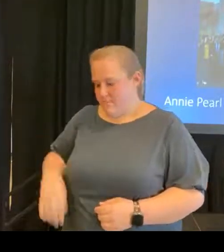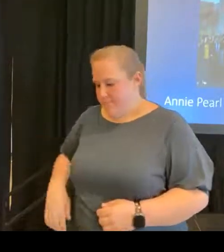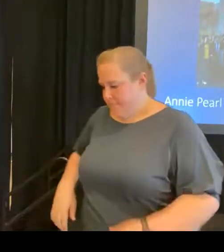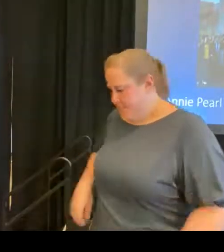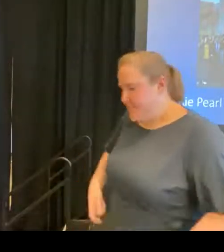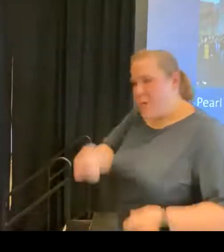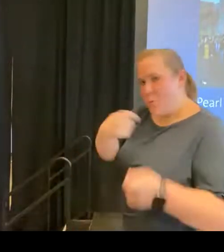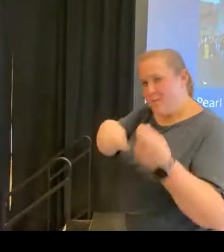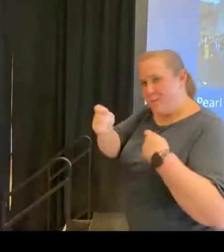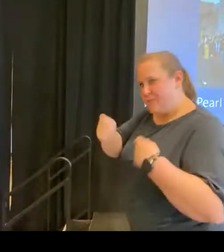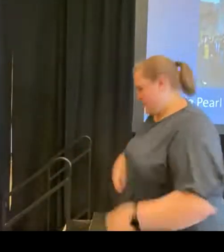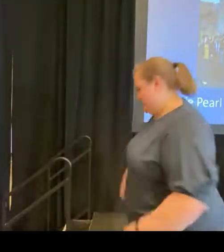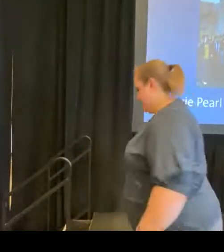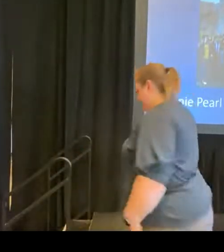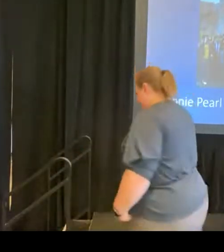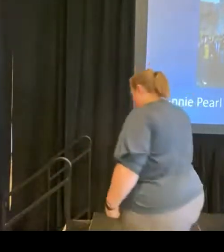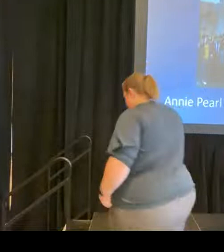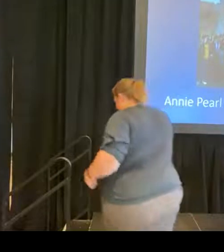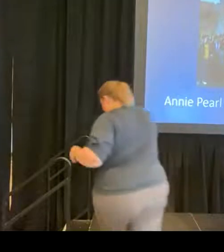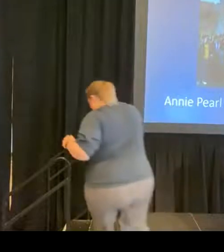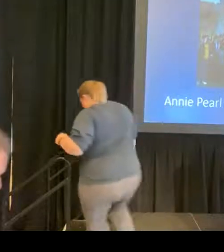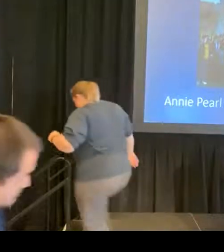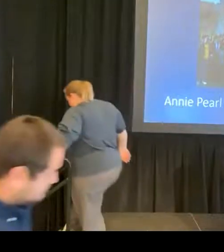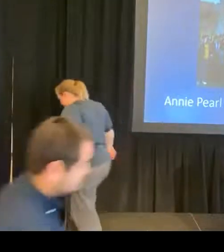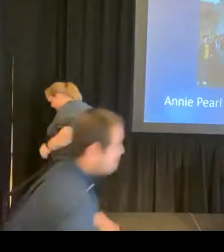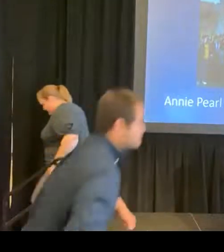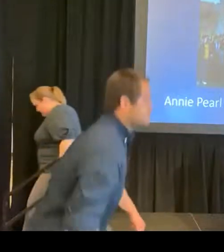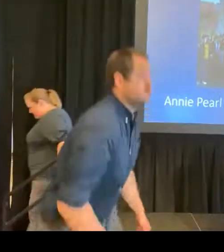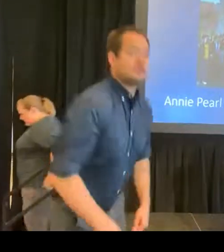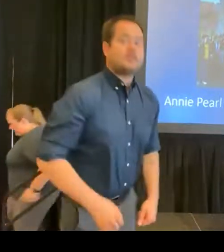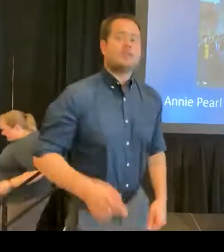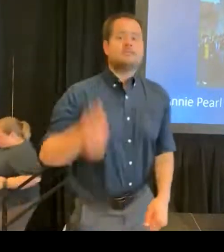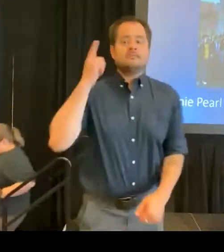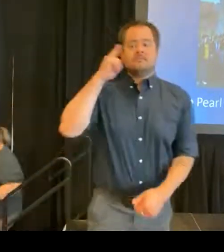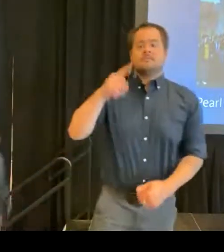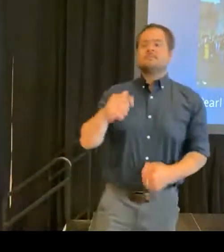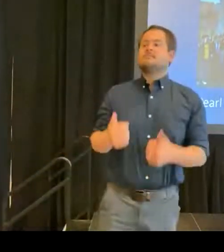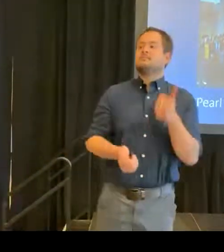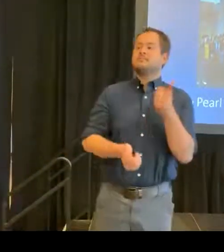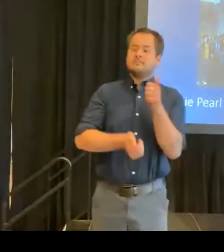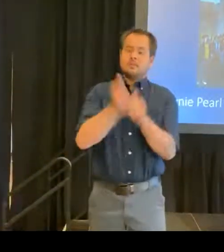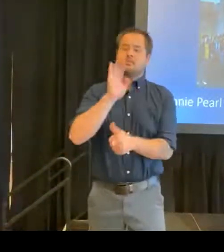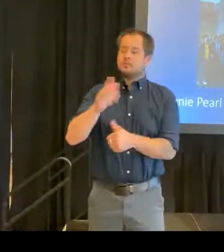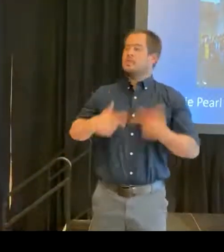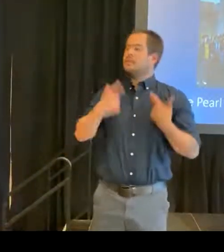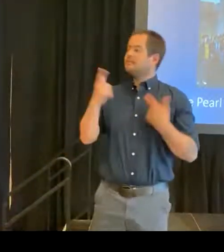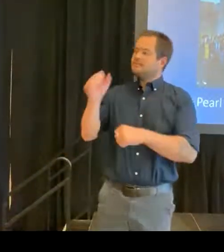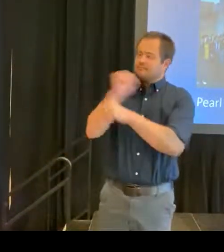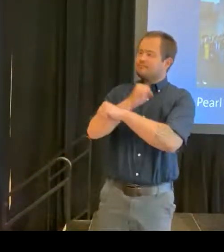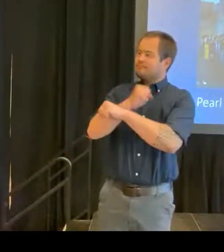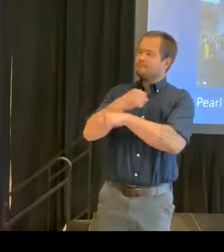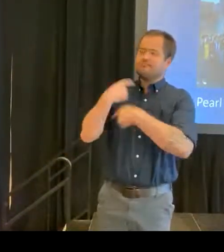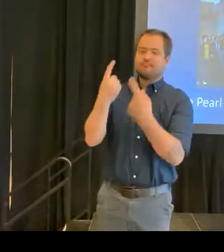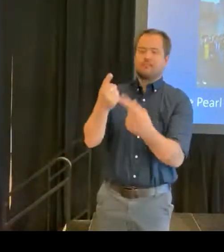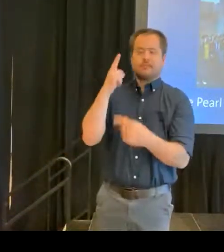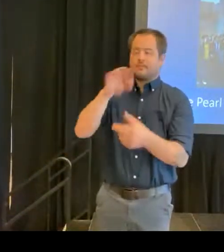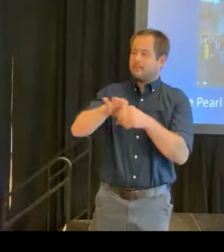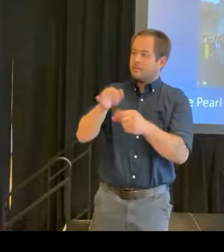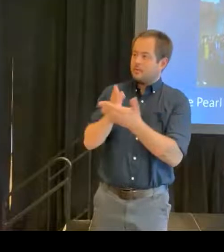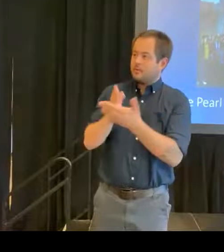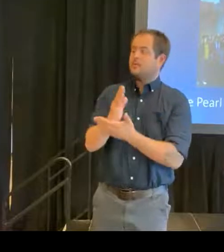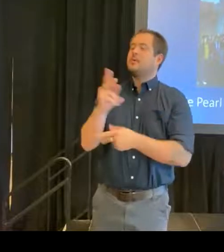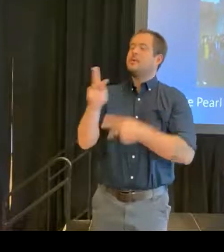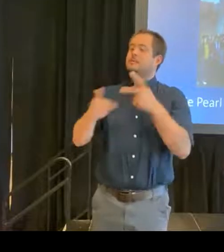And so for the majority of your life, you have been fighting for voting rights, fighting to make sure that people have their